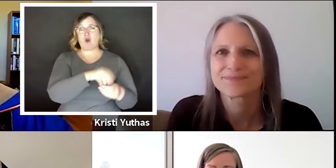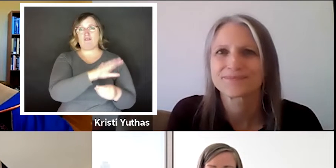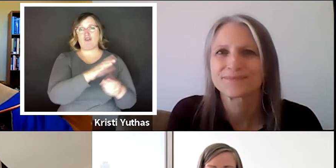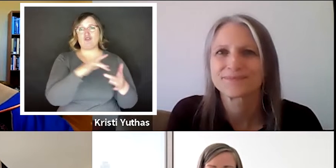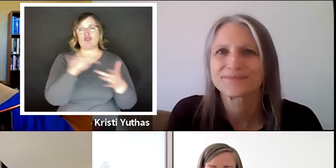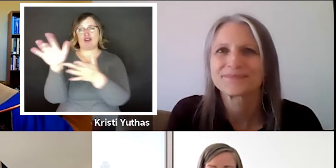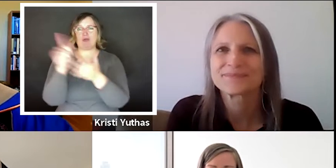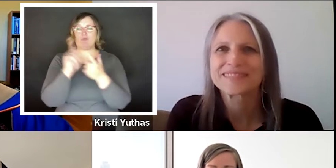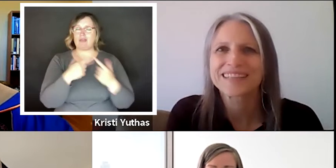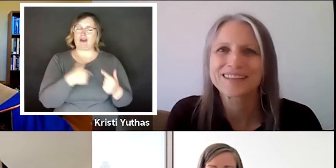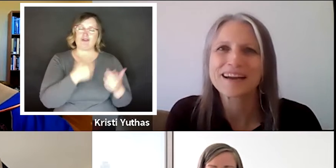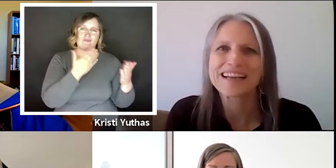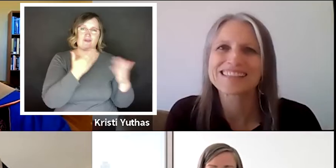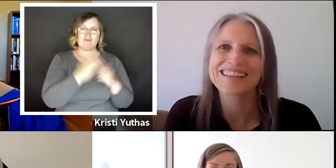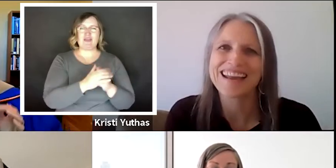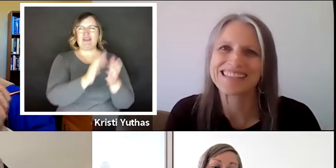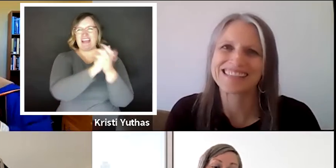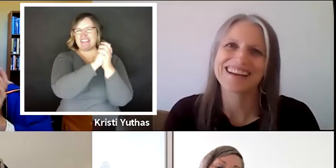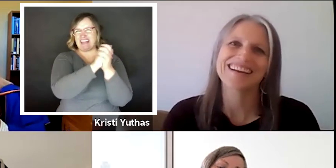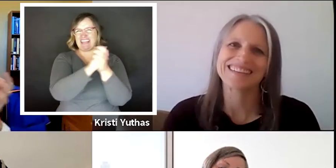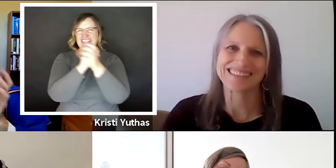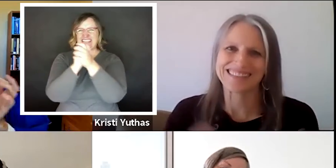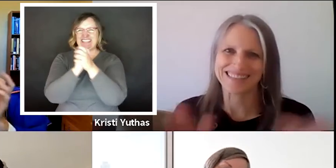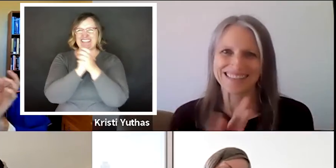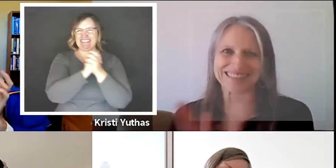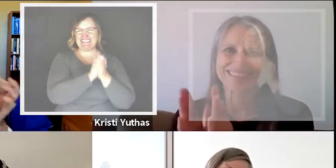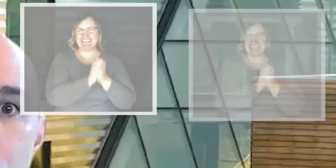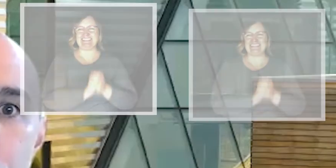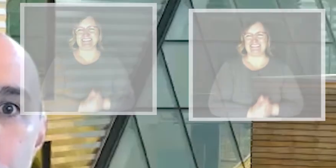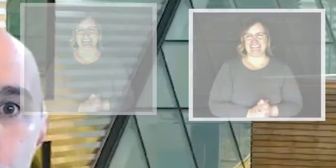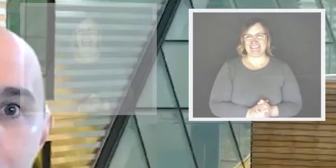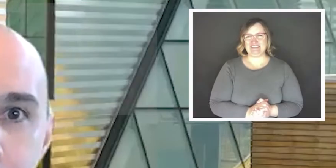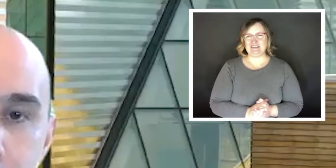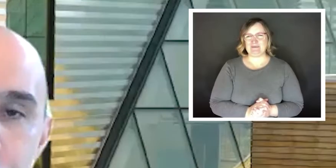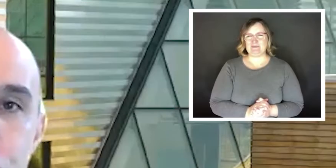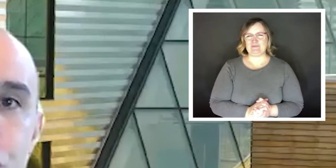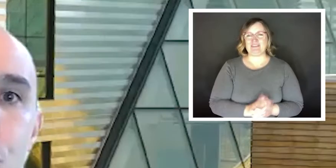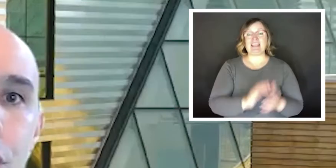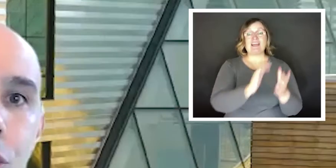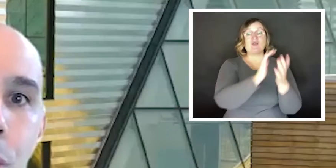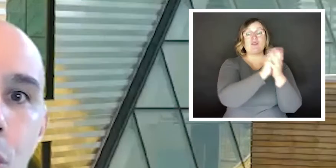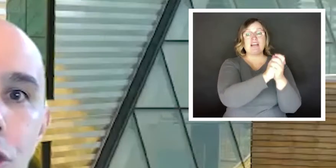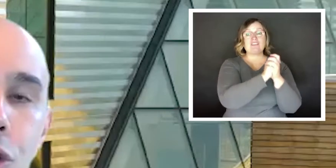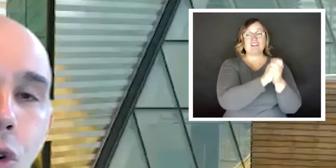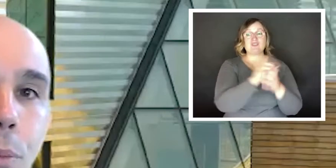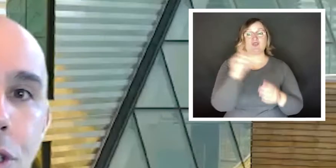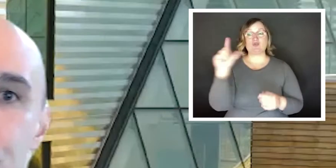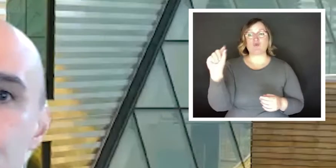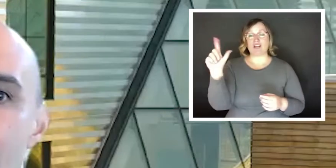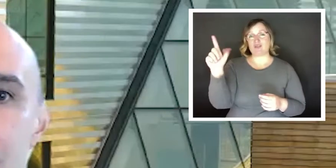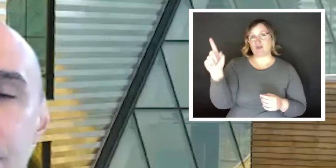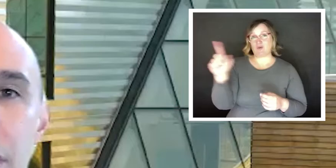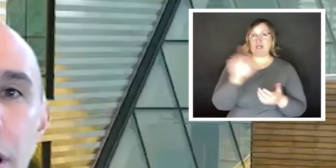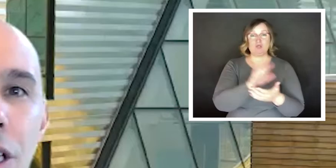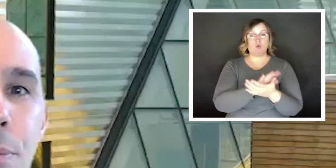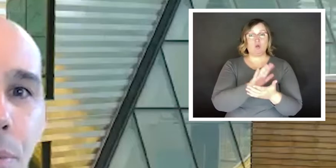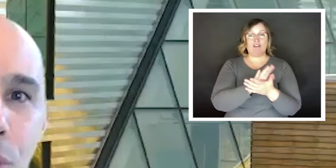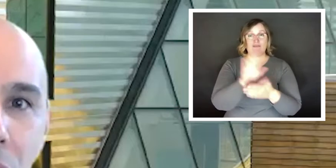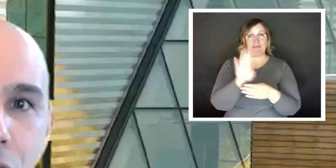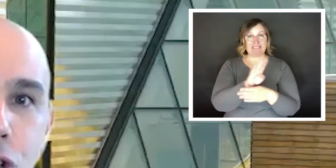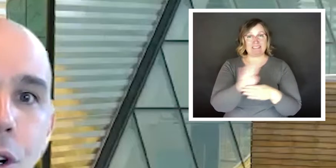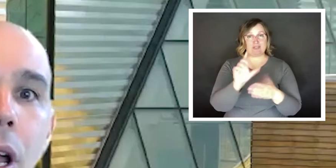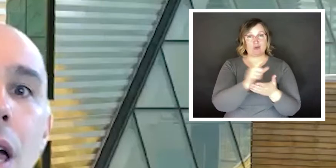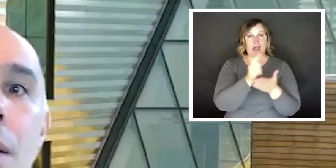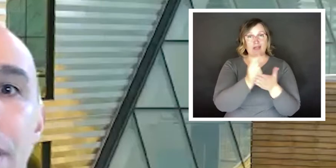grateful. Congratulations. Congratulations. Congratulations, 2021 school business grads. It has